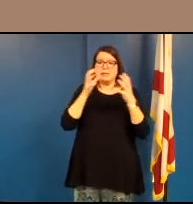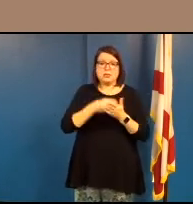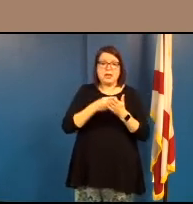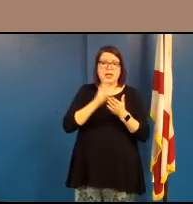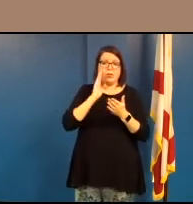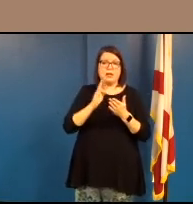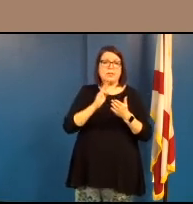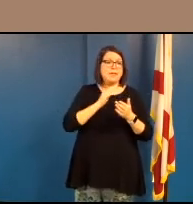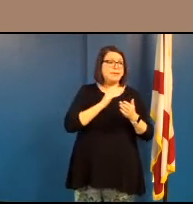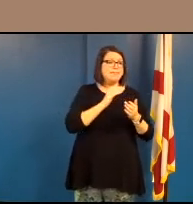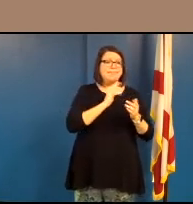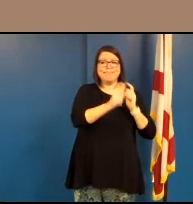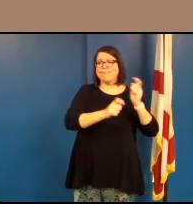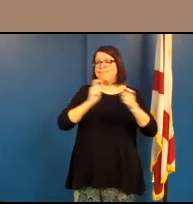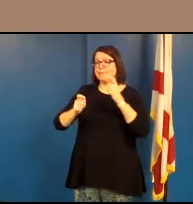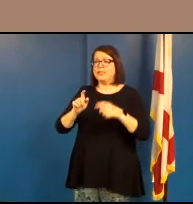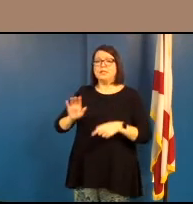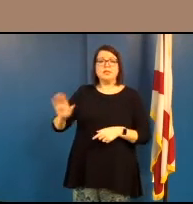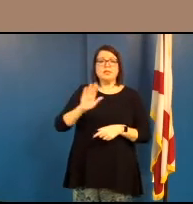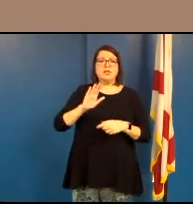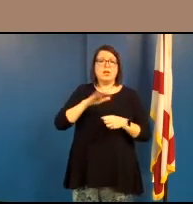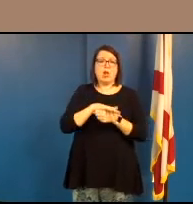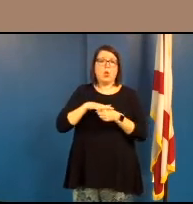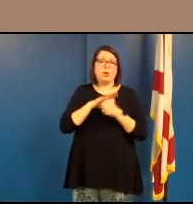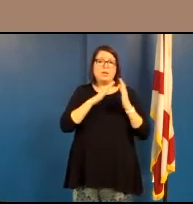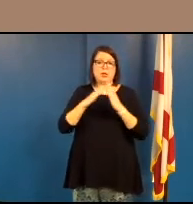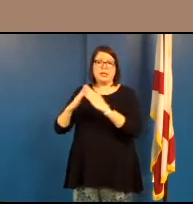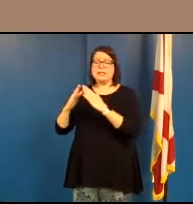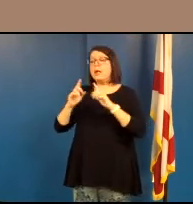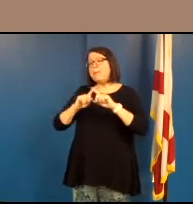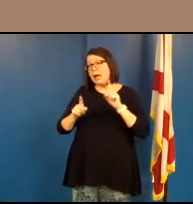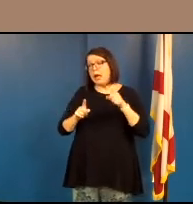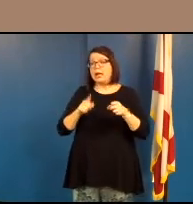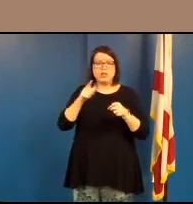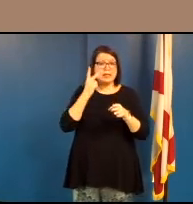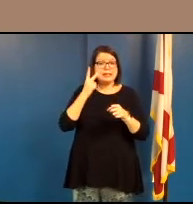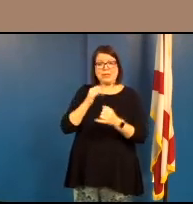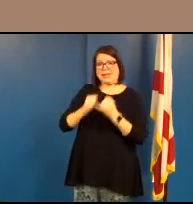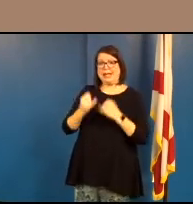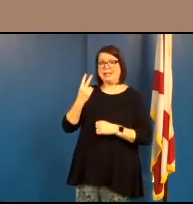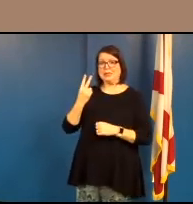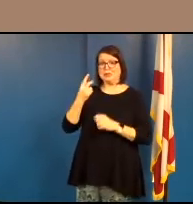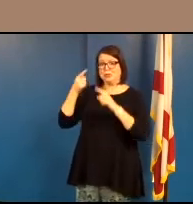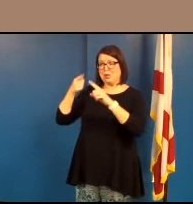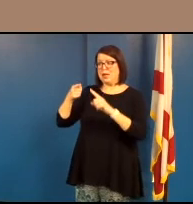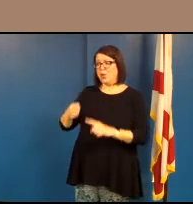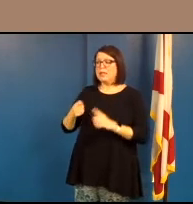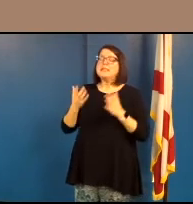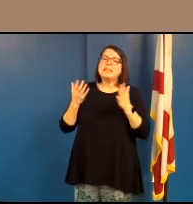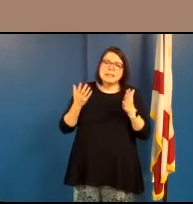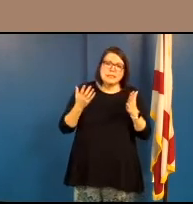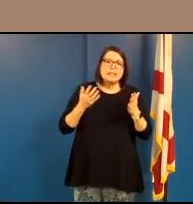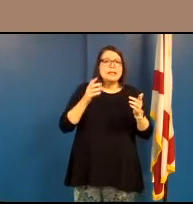is the reality they're facing. Now, as you see in the next two bullet points, things can change, right? So we're sitting there, the state is sitting right now